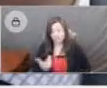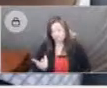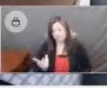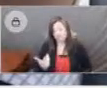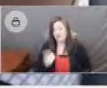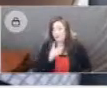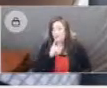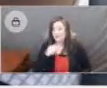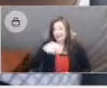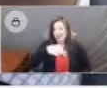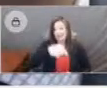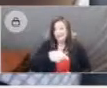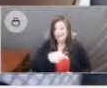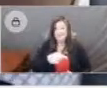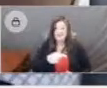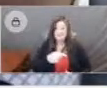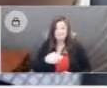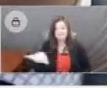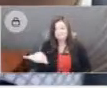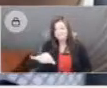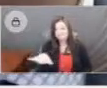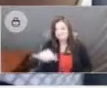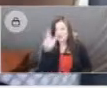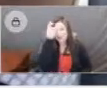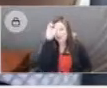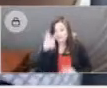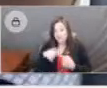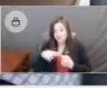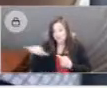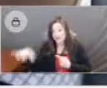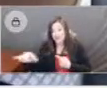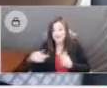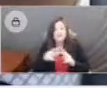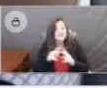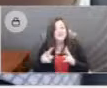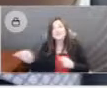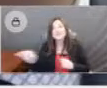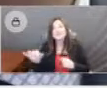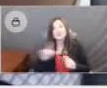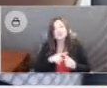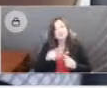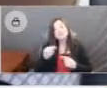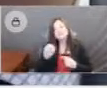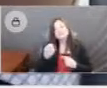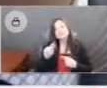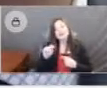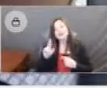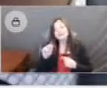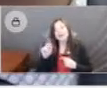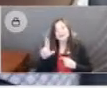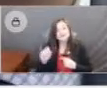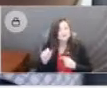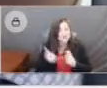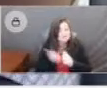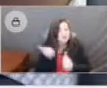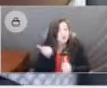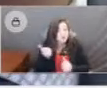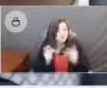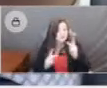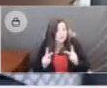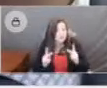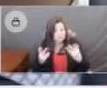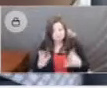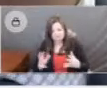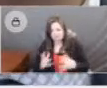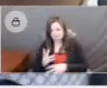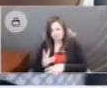that much different from that. It's very close to the tetanus vaccine. I would wager that most of our viewers have had, you